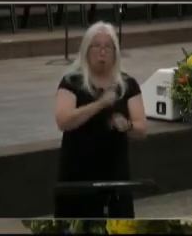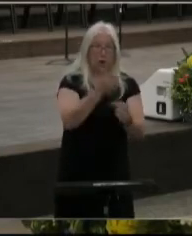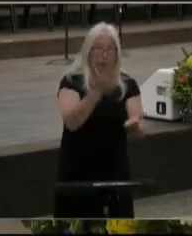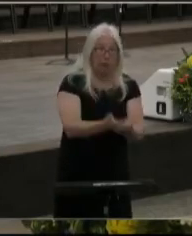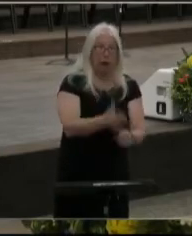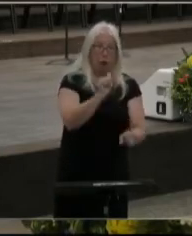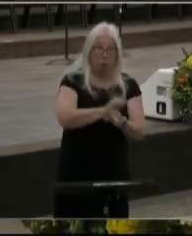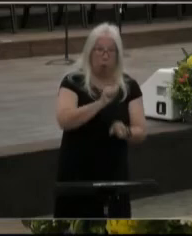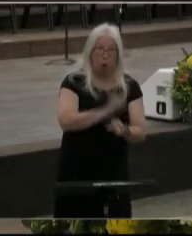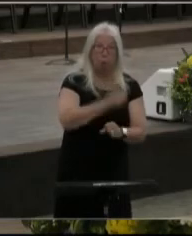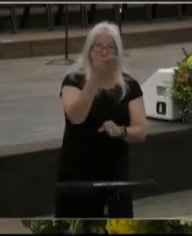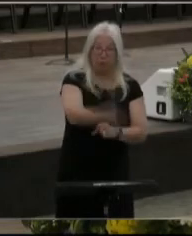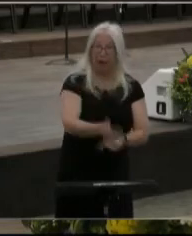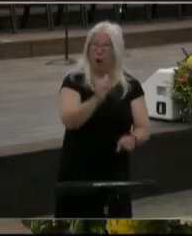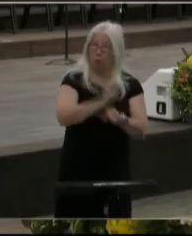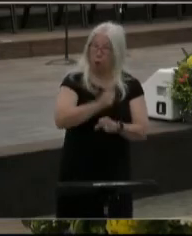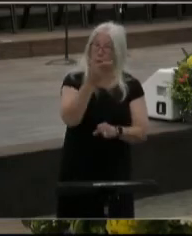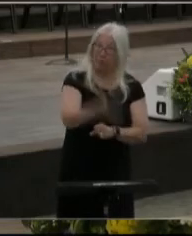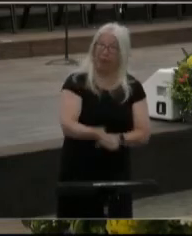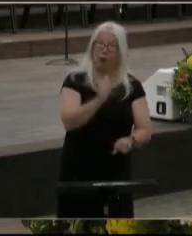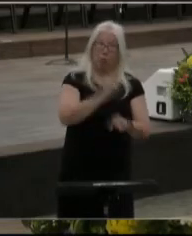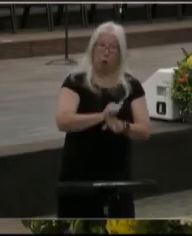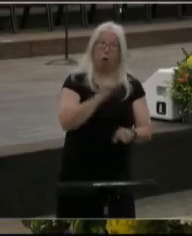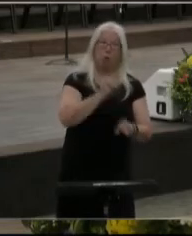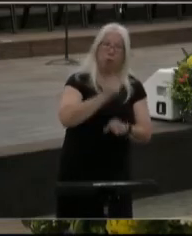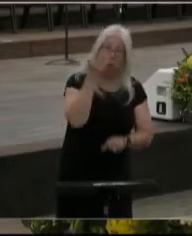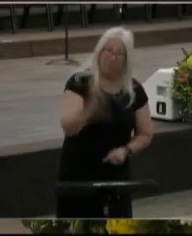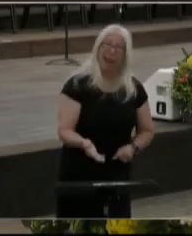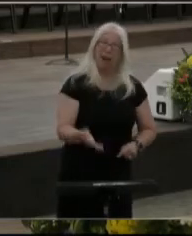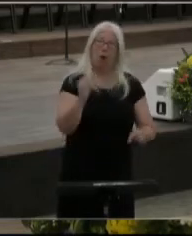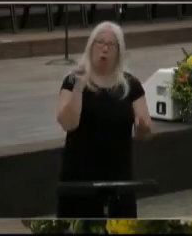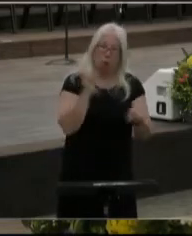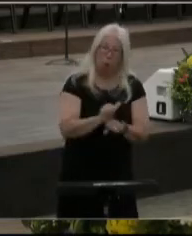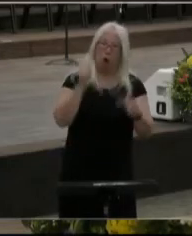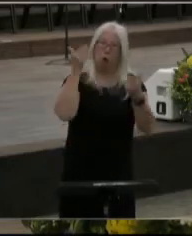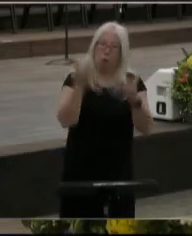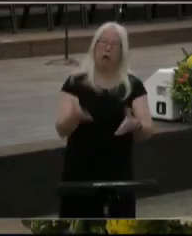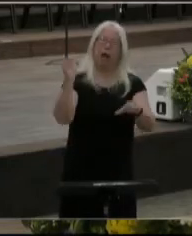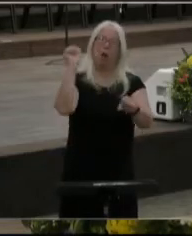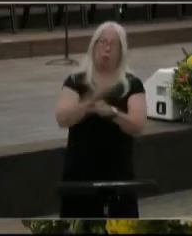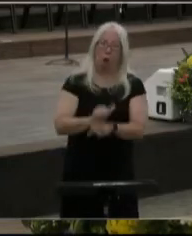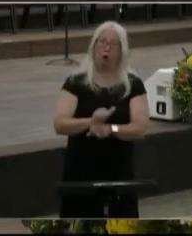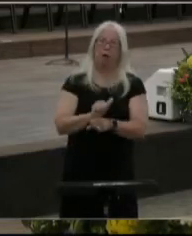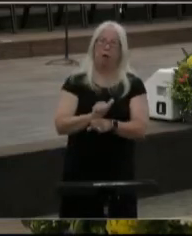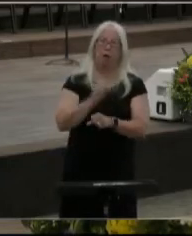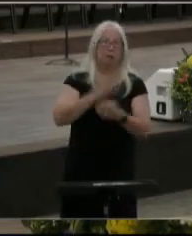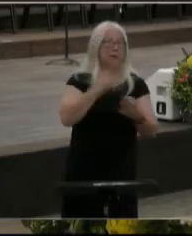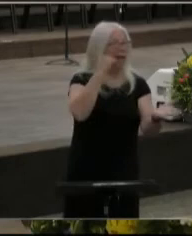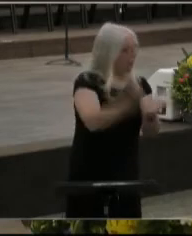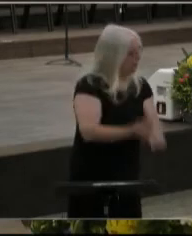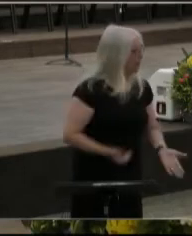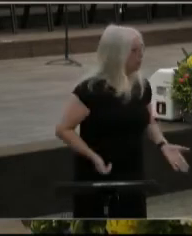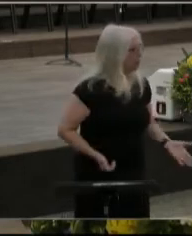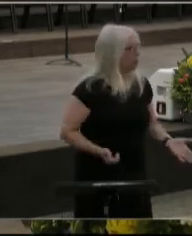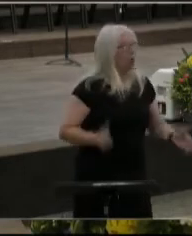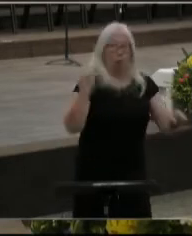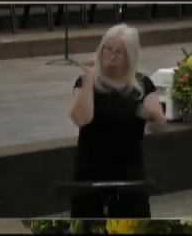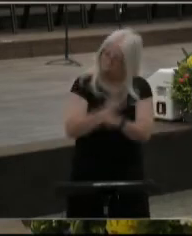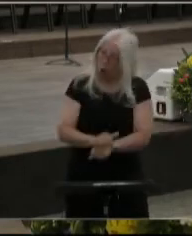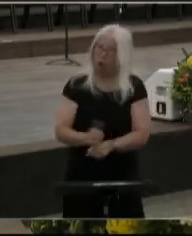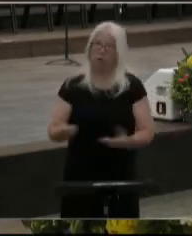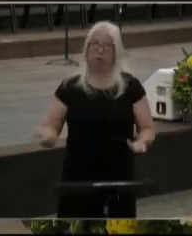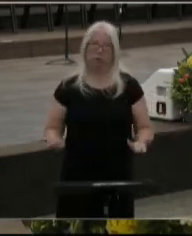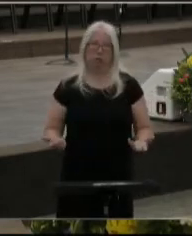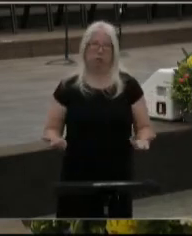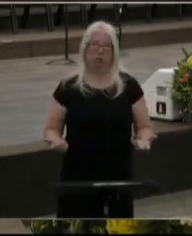there. Work when you're there. Work when you're there. Work when you're there. Can somebody say amen? Work,